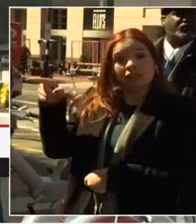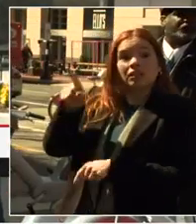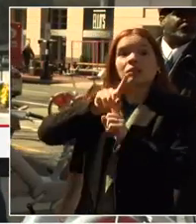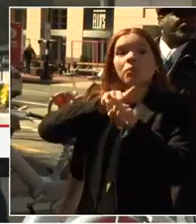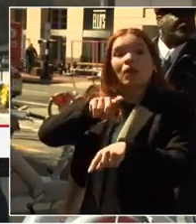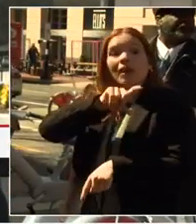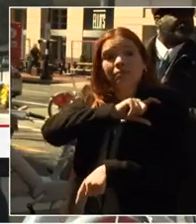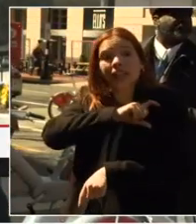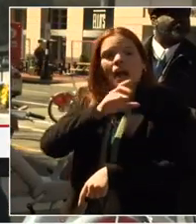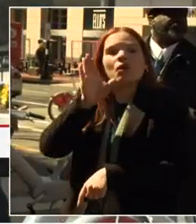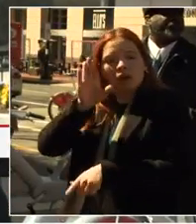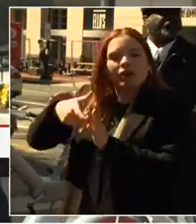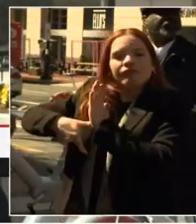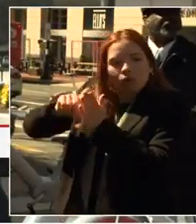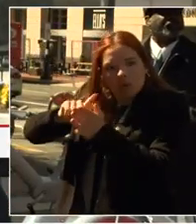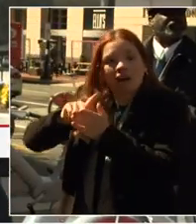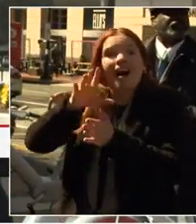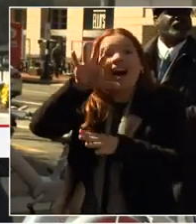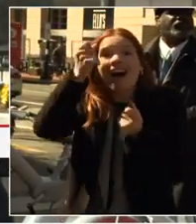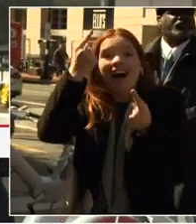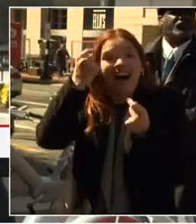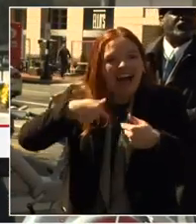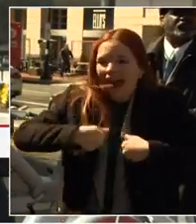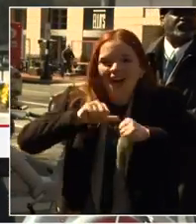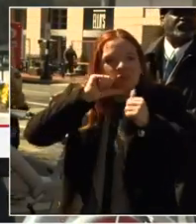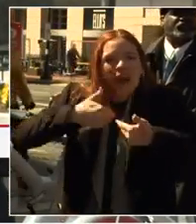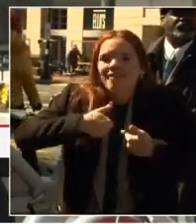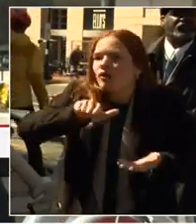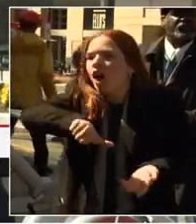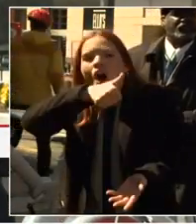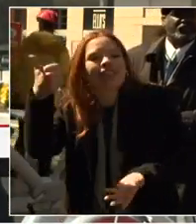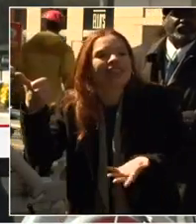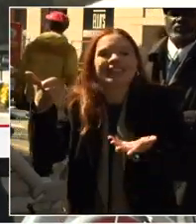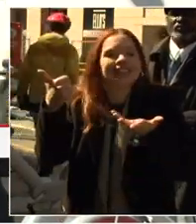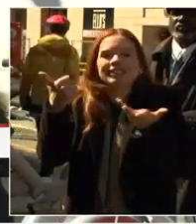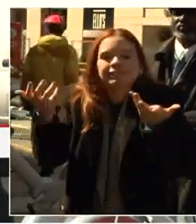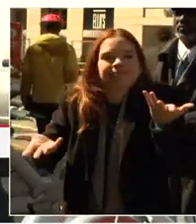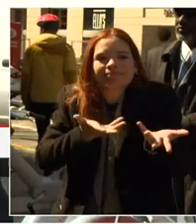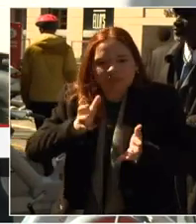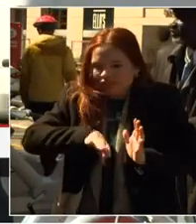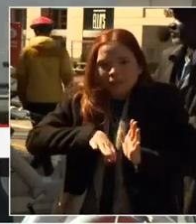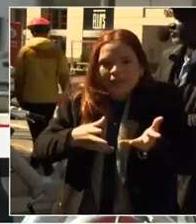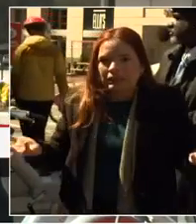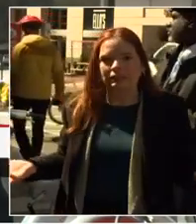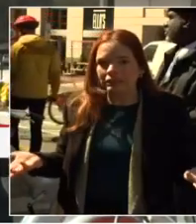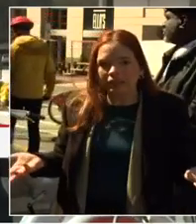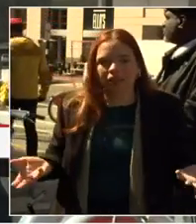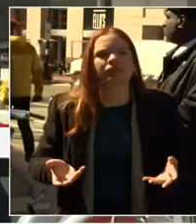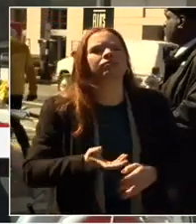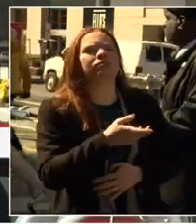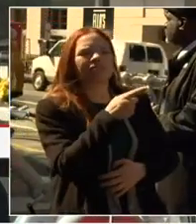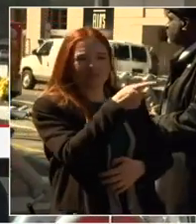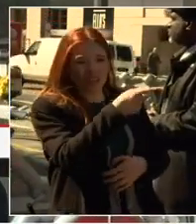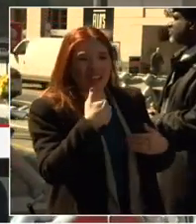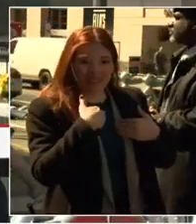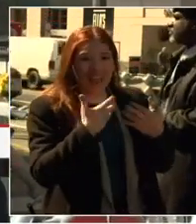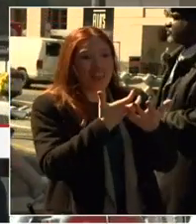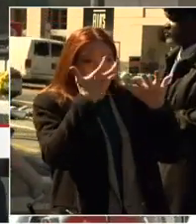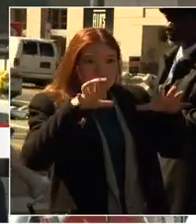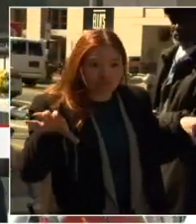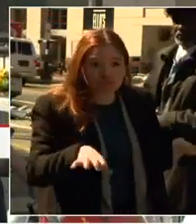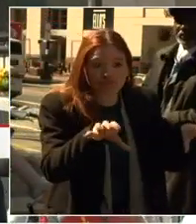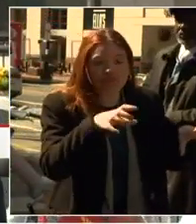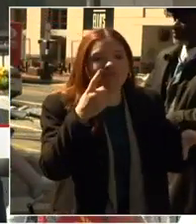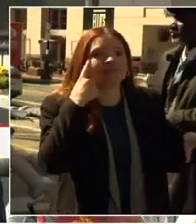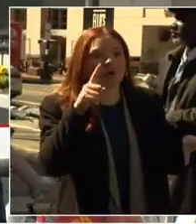can review that, but I don't have the other footage. Can I also ask your response to, and I understand you have a lot to do as the mayor of a major city, but